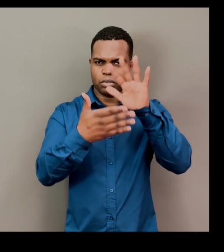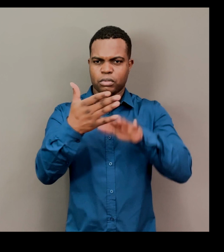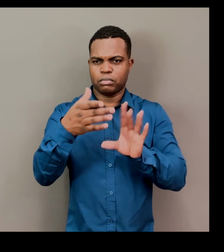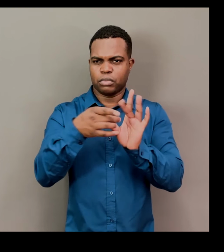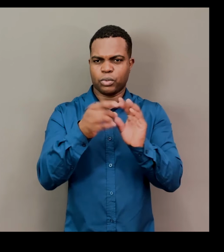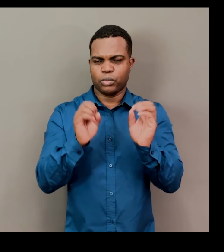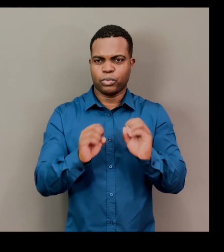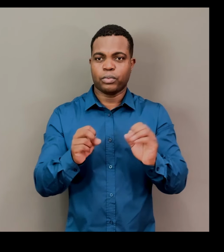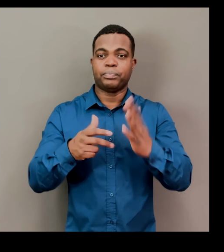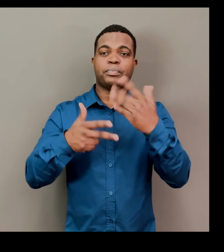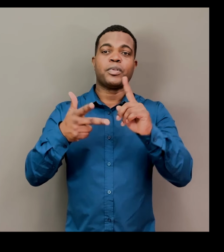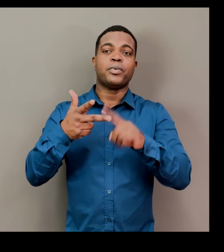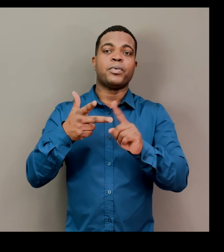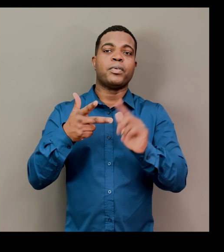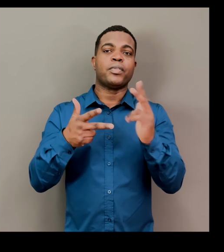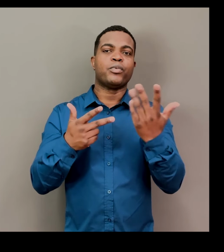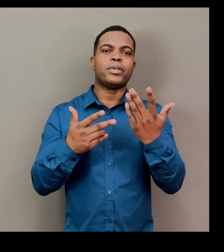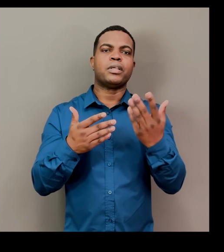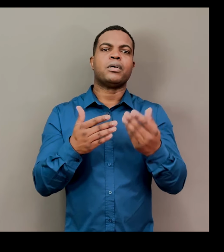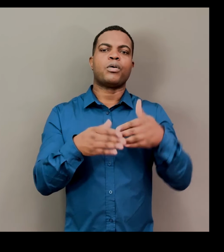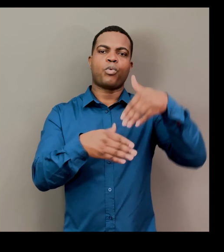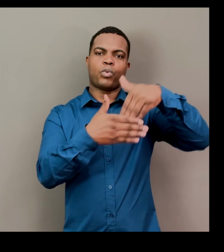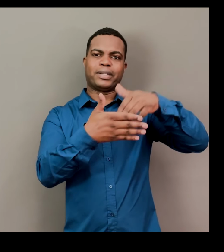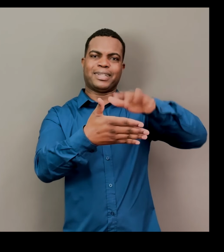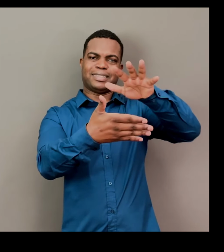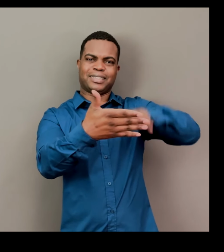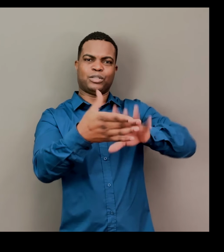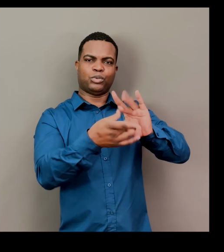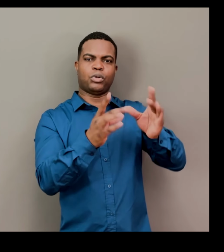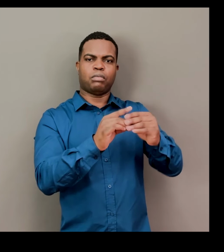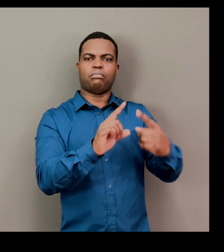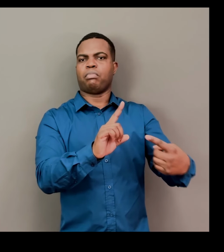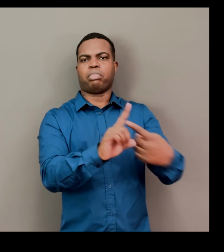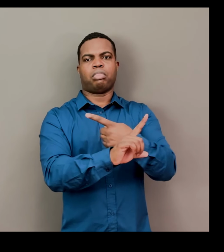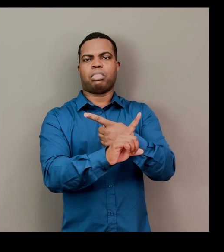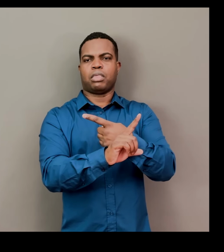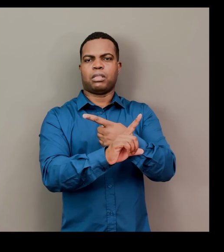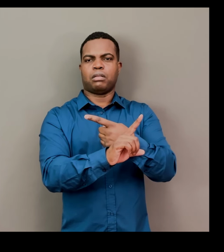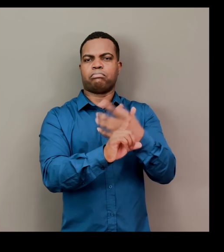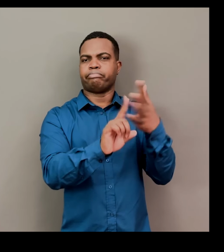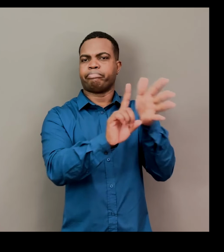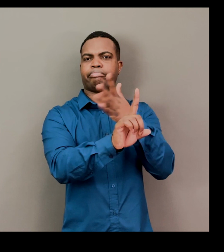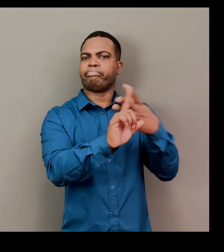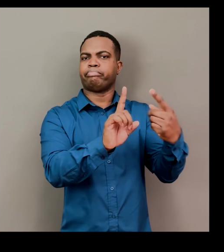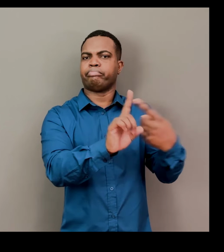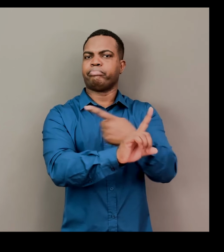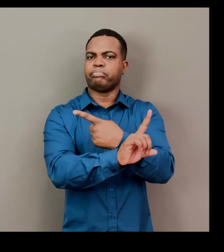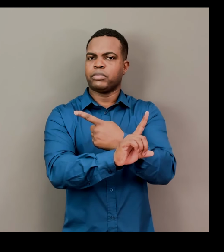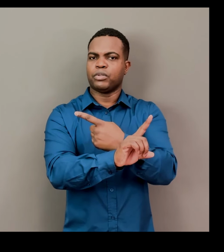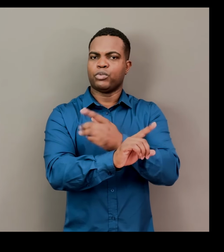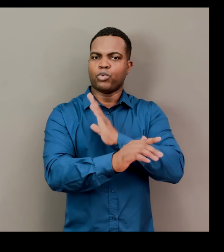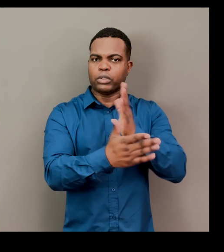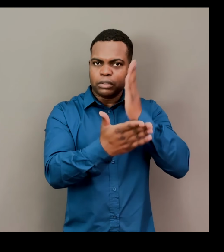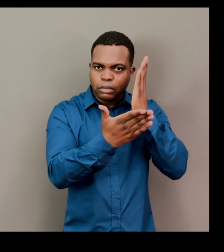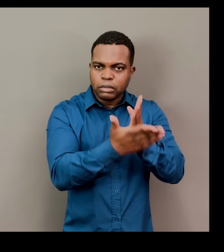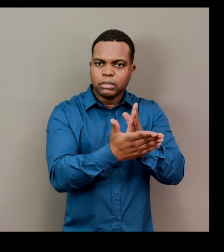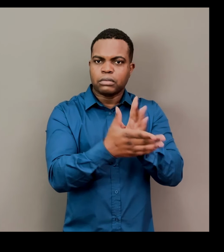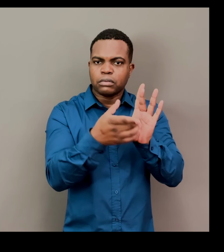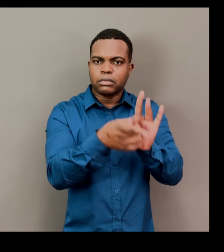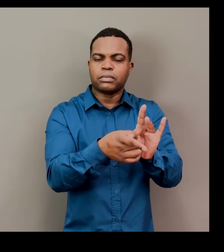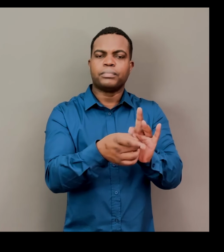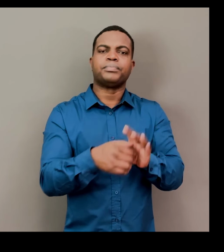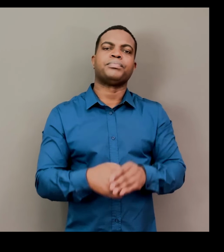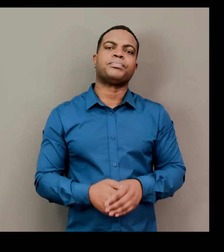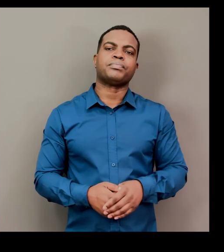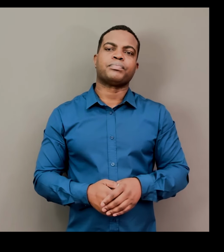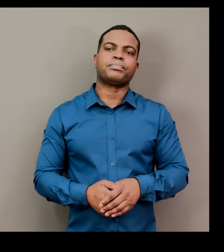content, where there is a misleading use of information to frame an issue or an individual.